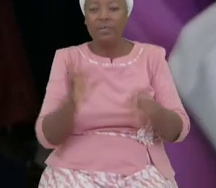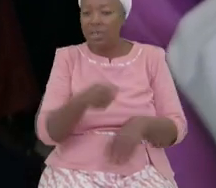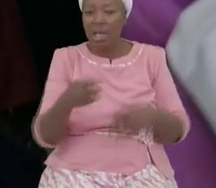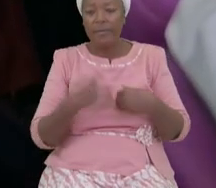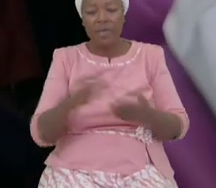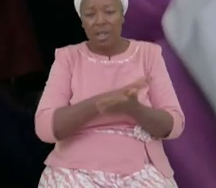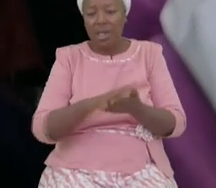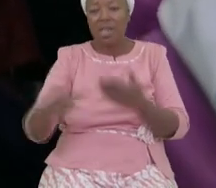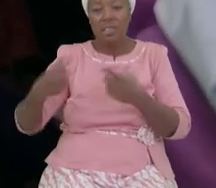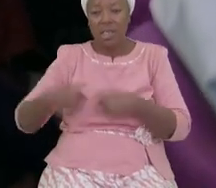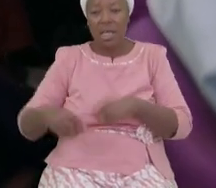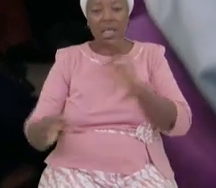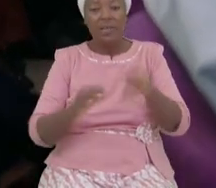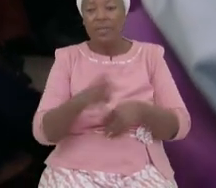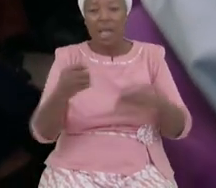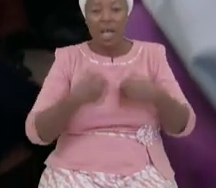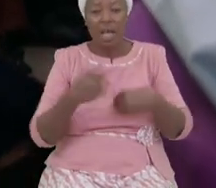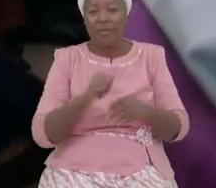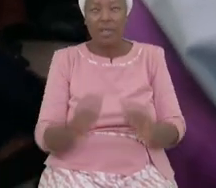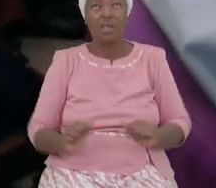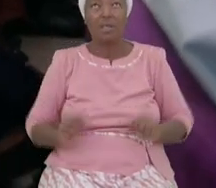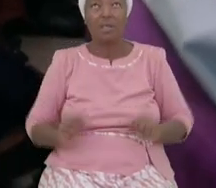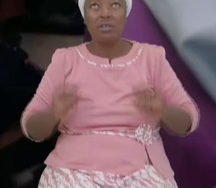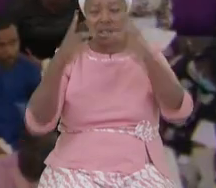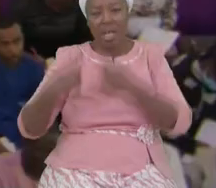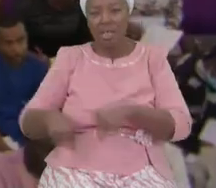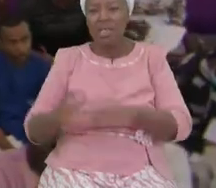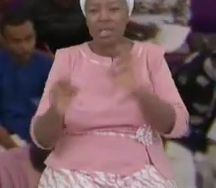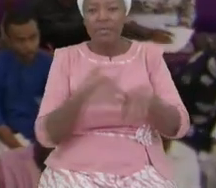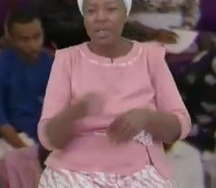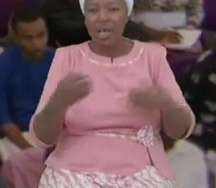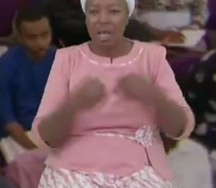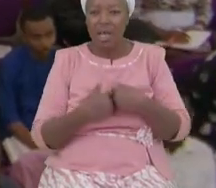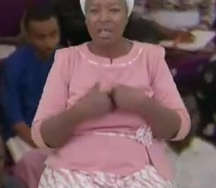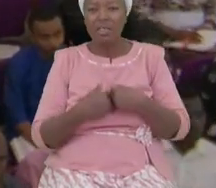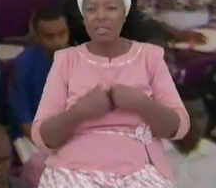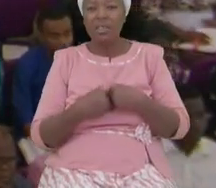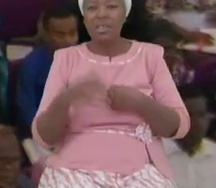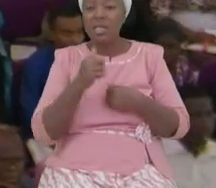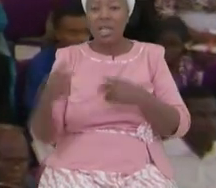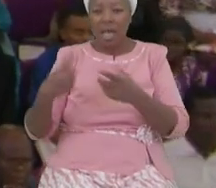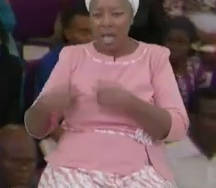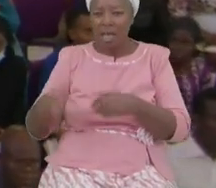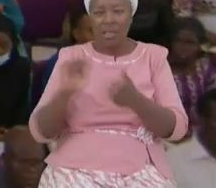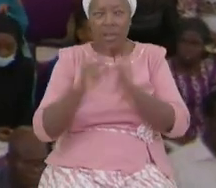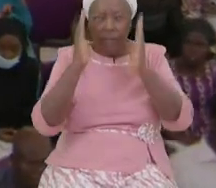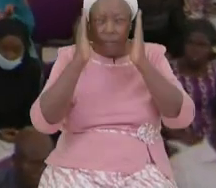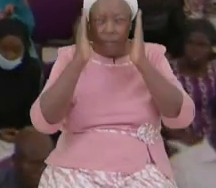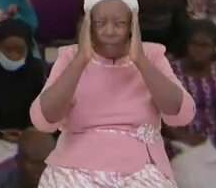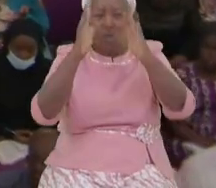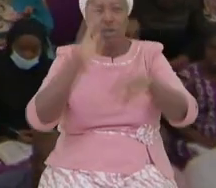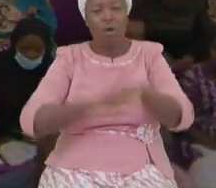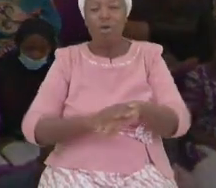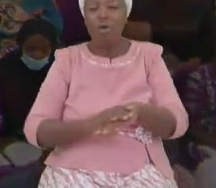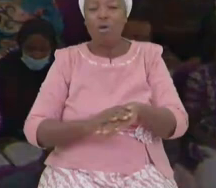had had a consecrated heart, if they had had a heart that focuses on me,